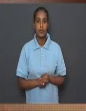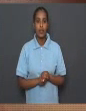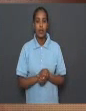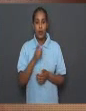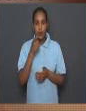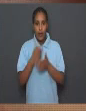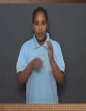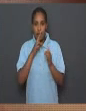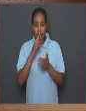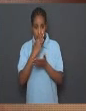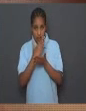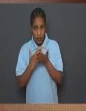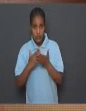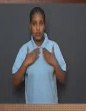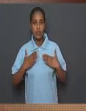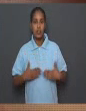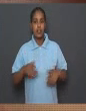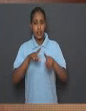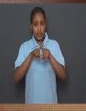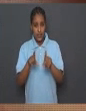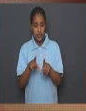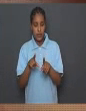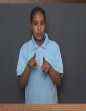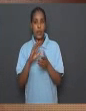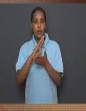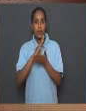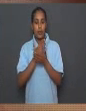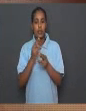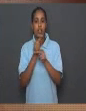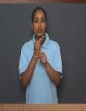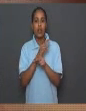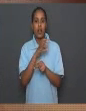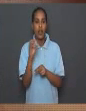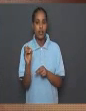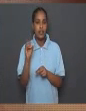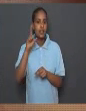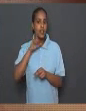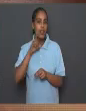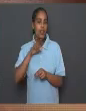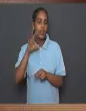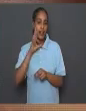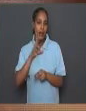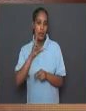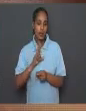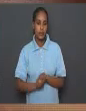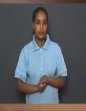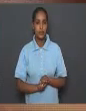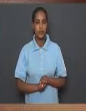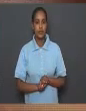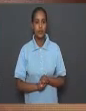What are some of the physical differences between natural and synthetic